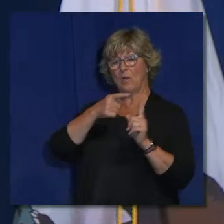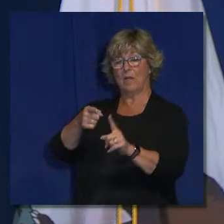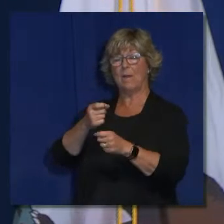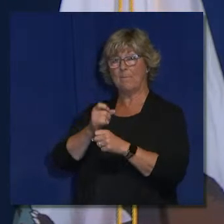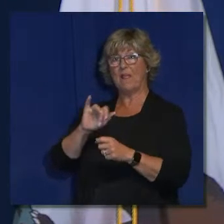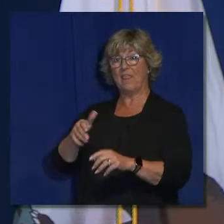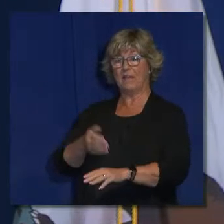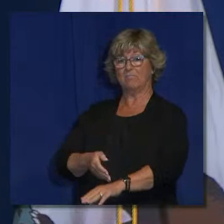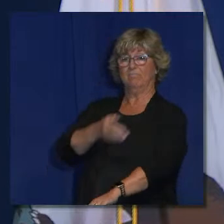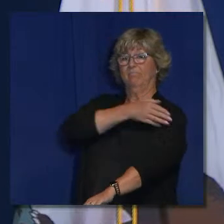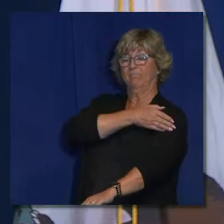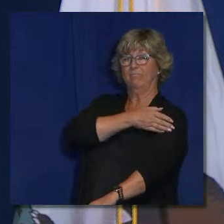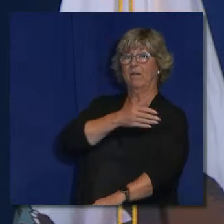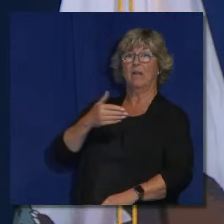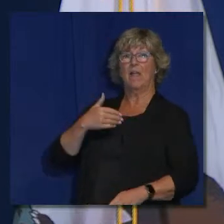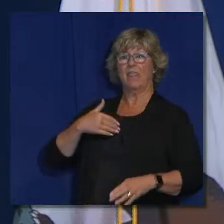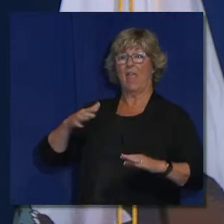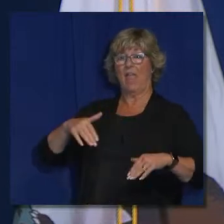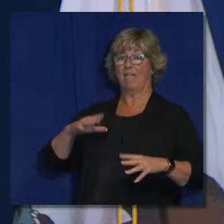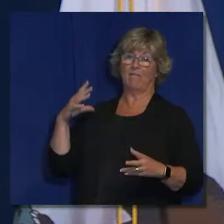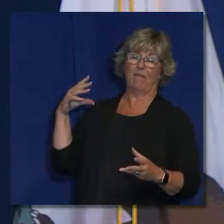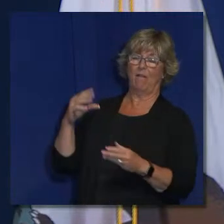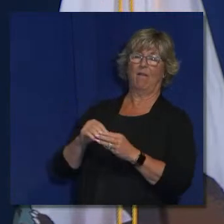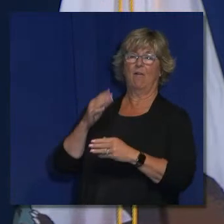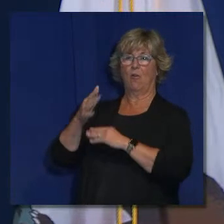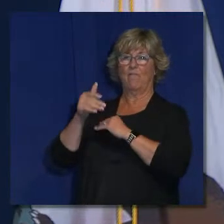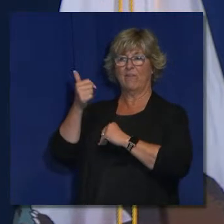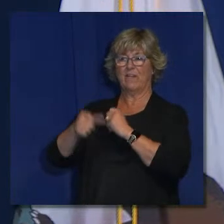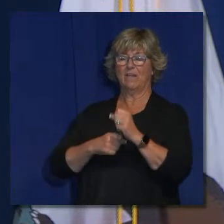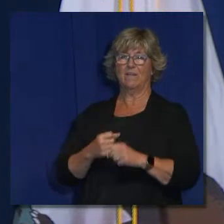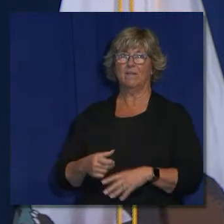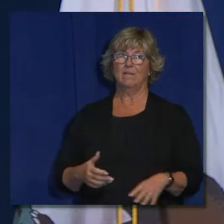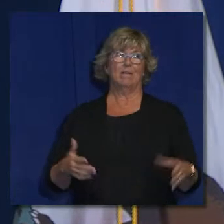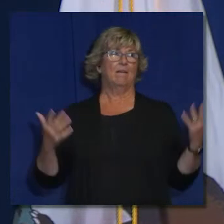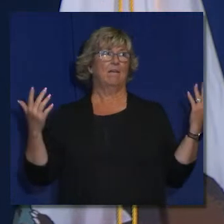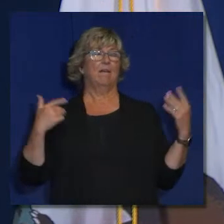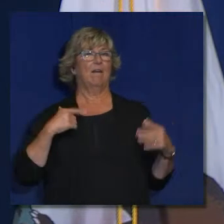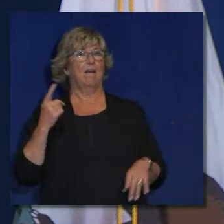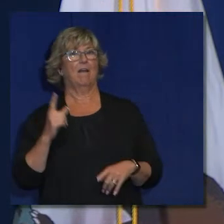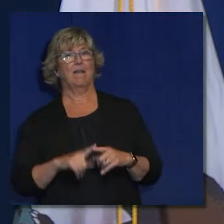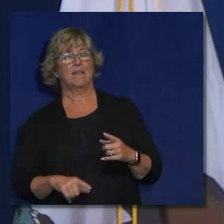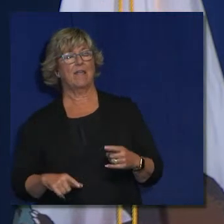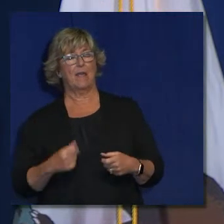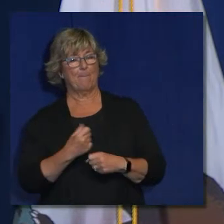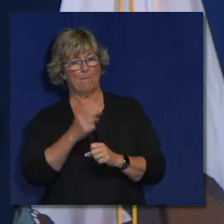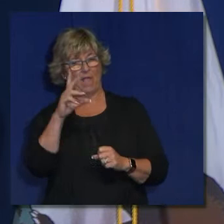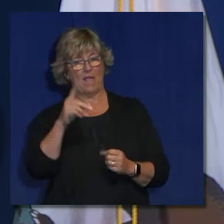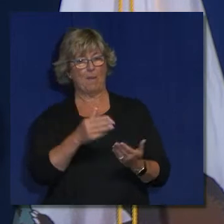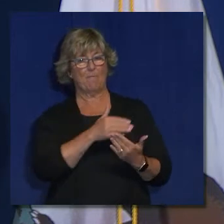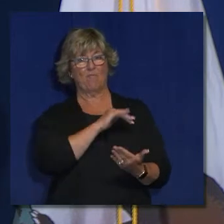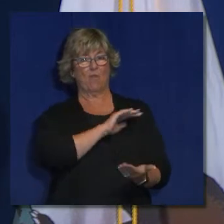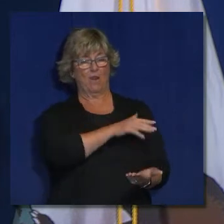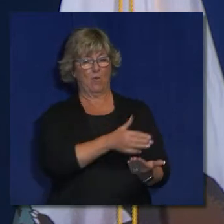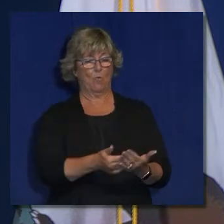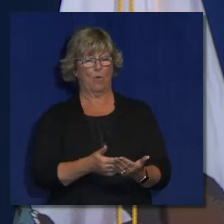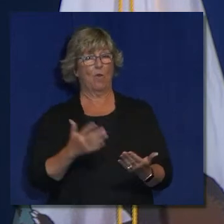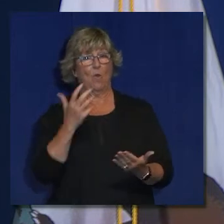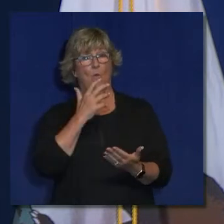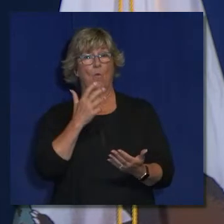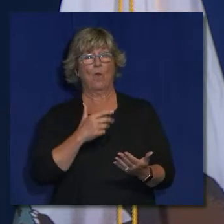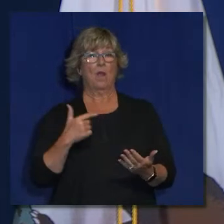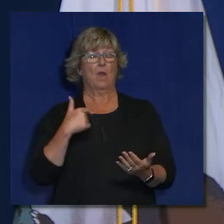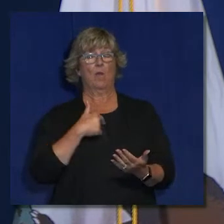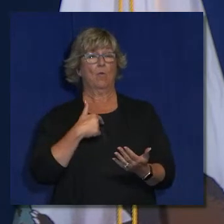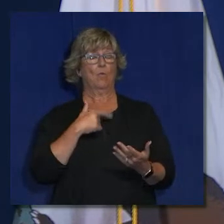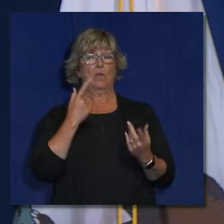that modernization that they haven't done for over a decade now? Yeah, I can't make up for what wasn't done before I got here. And boy, we were flying a